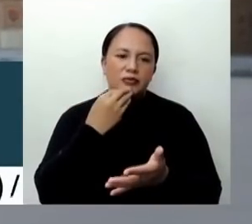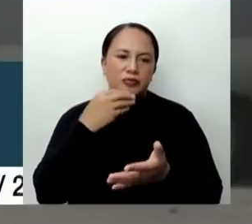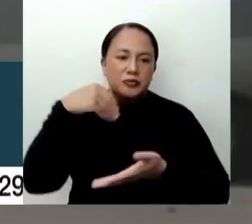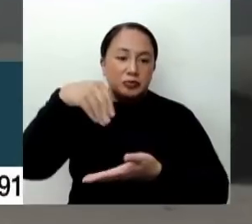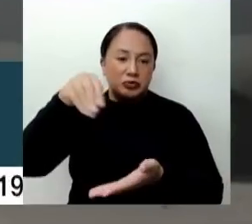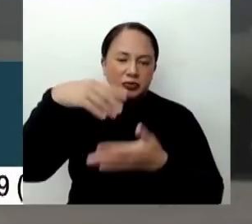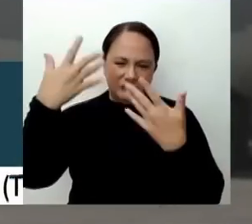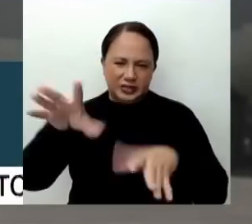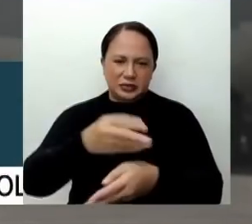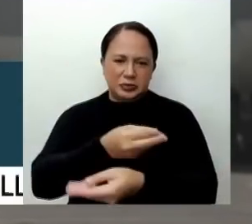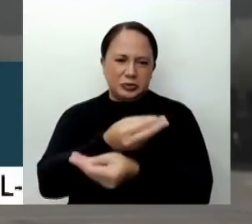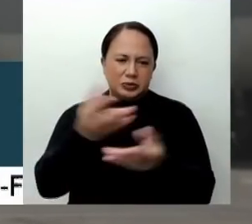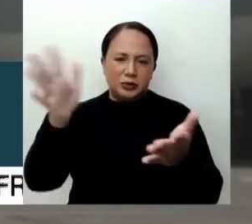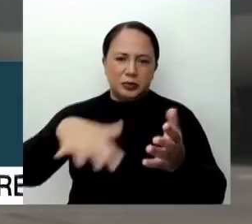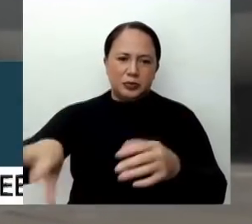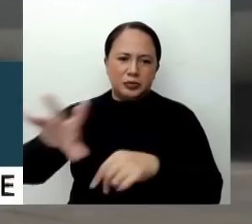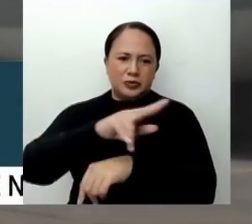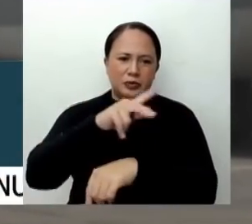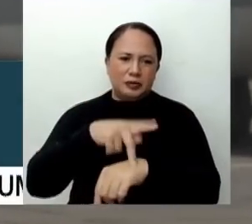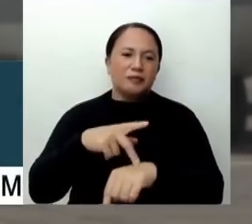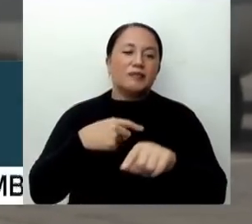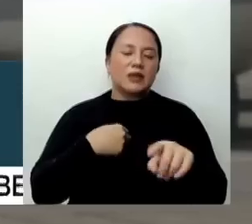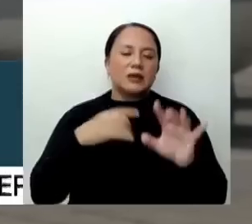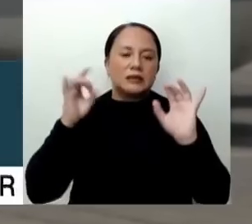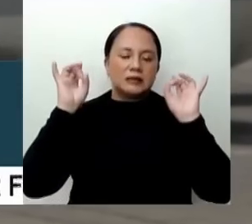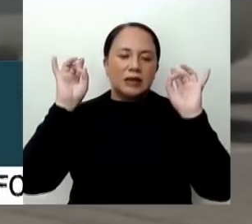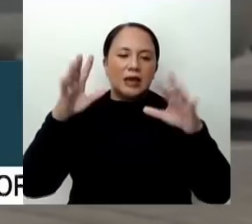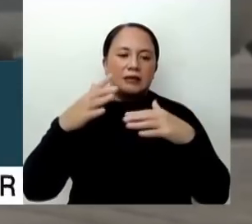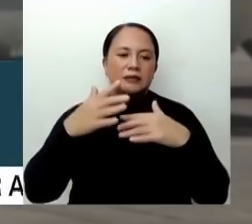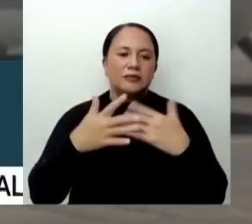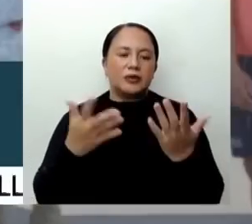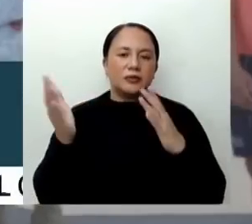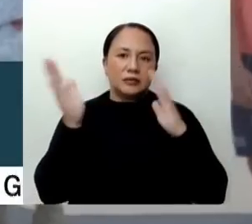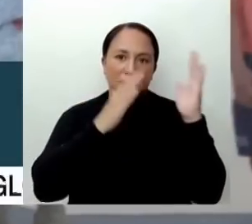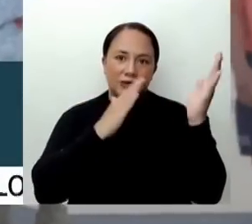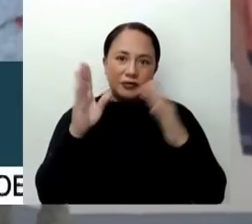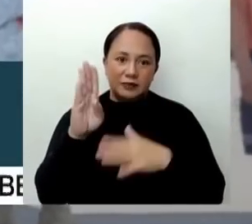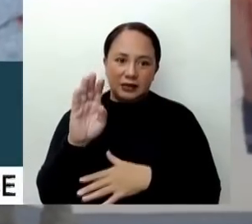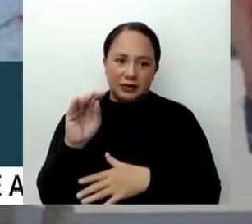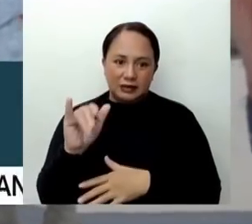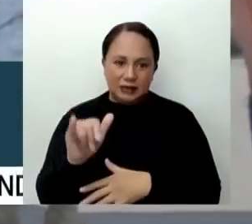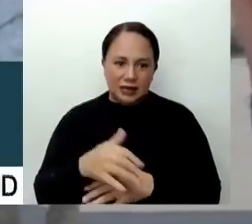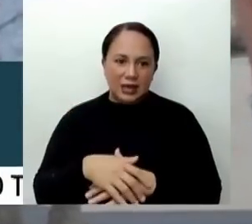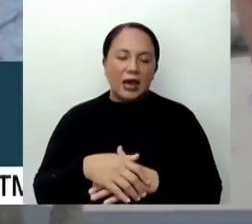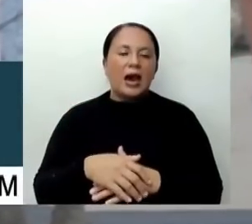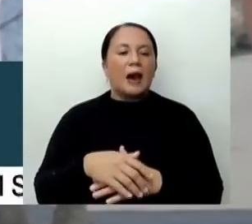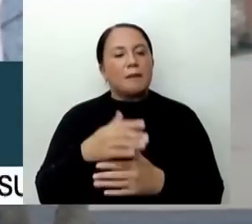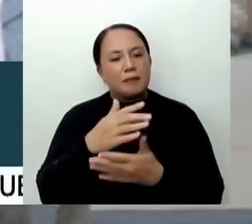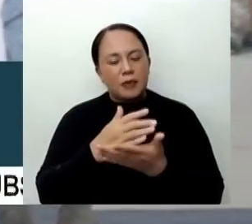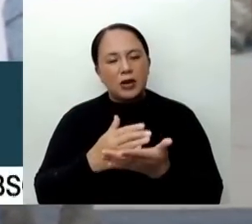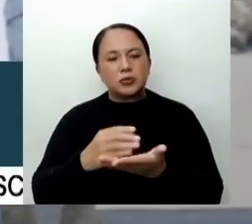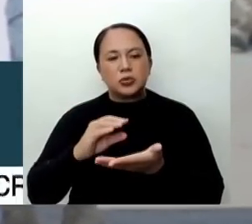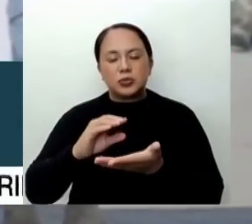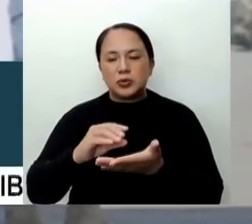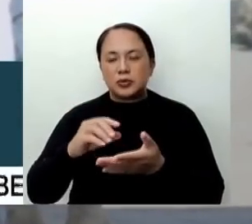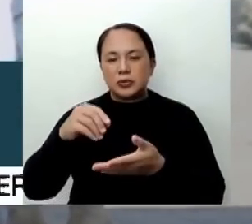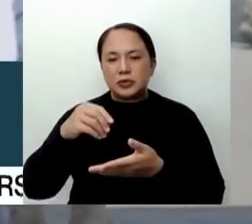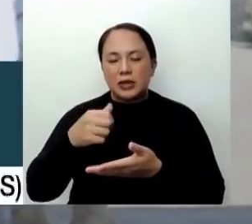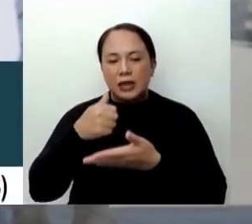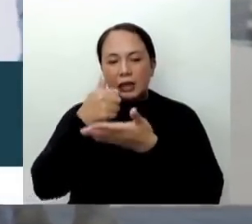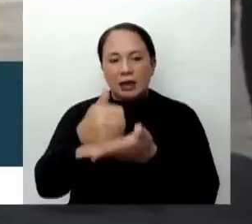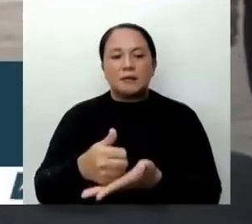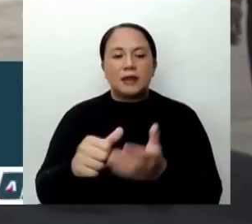deployed across the country amid the threat posed by Typhoon Betty. A big chunk of relief assistance is allocated